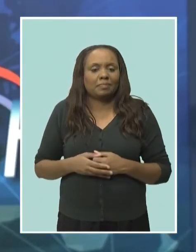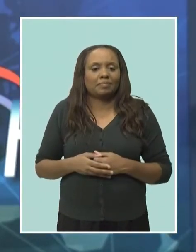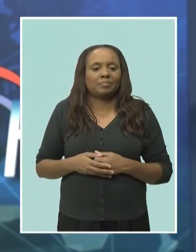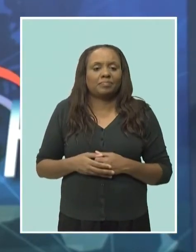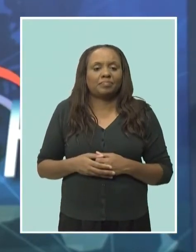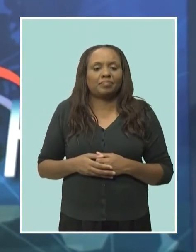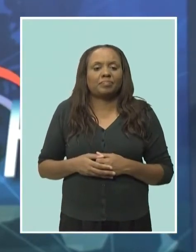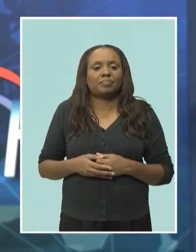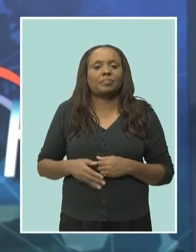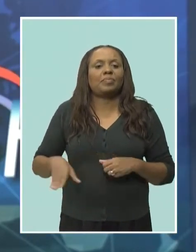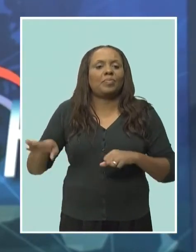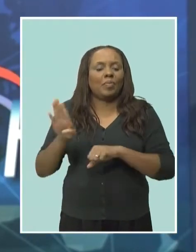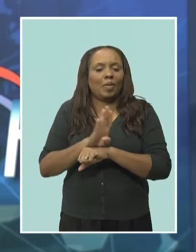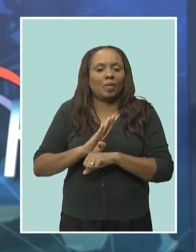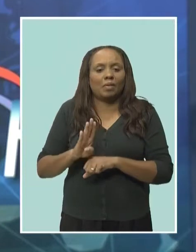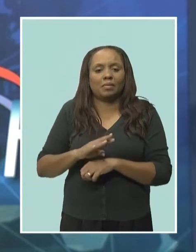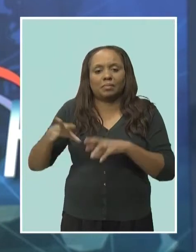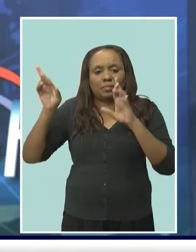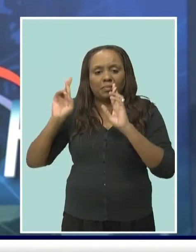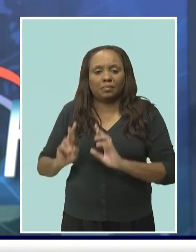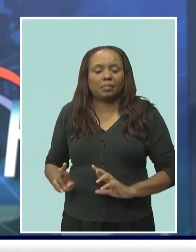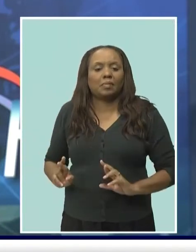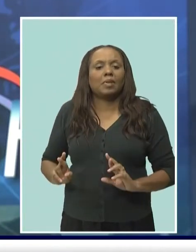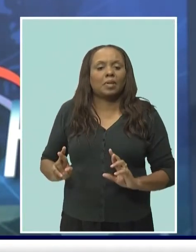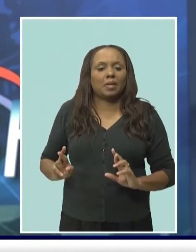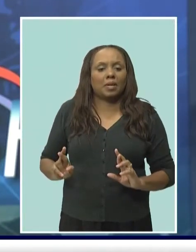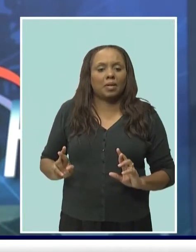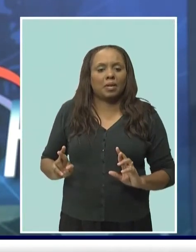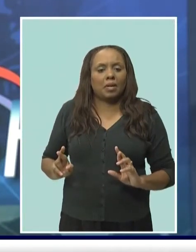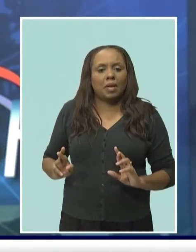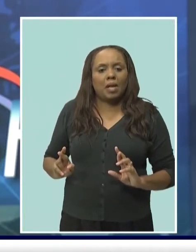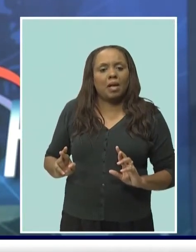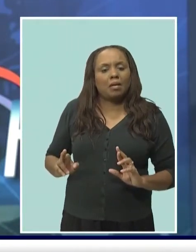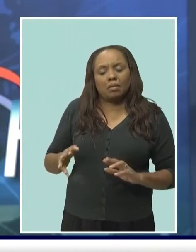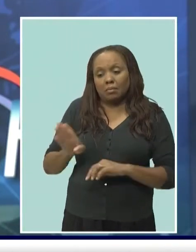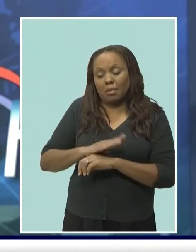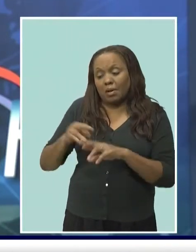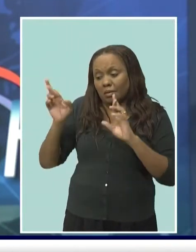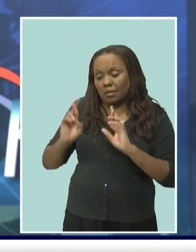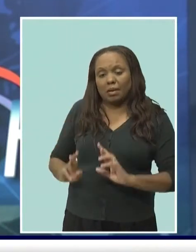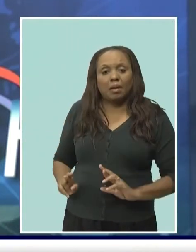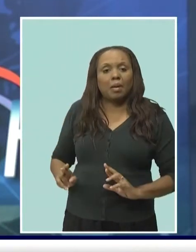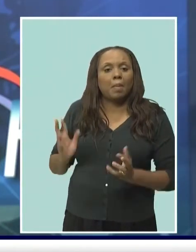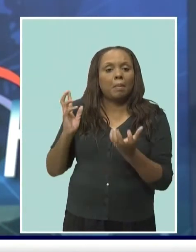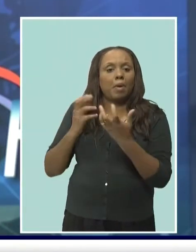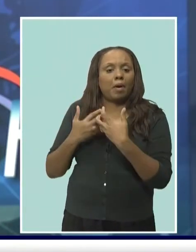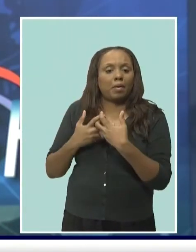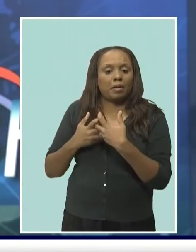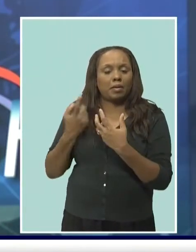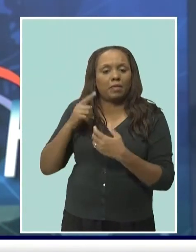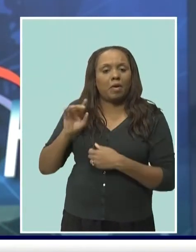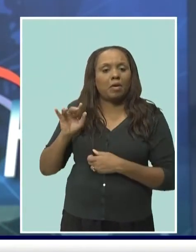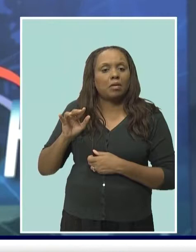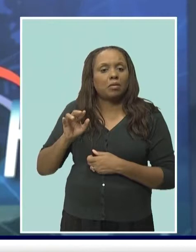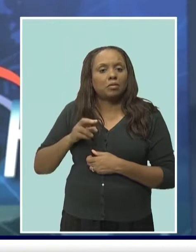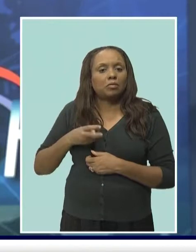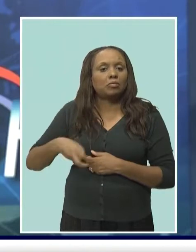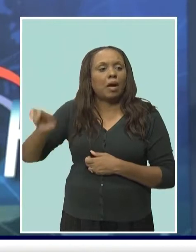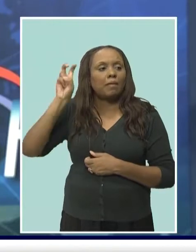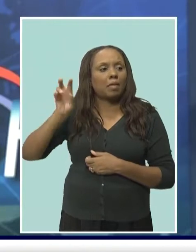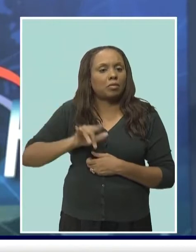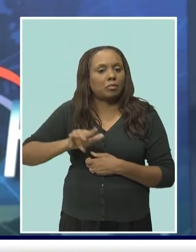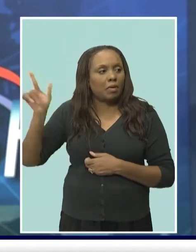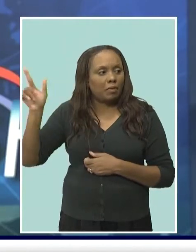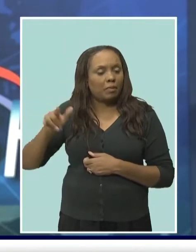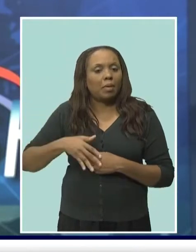Meanwhile, we hear that Barbados has recognized its travel partners, thanking them for their unwavering support during challenging times. Prime